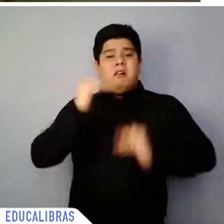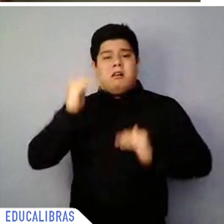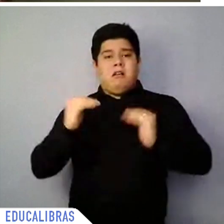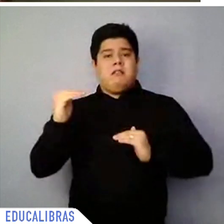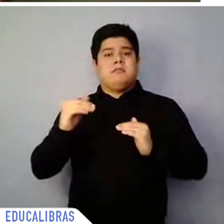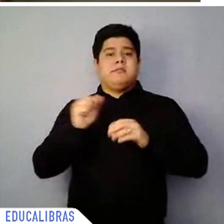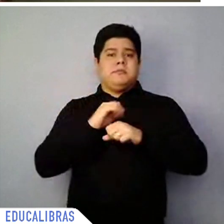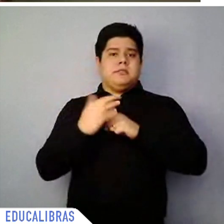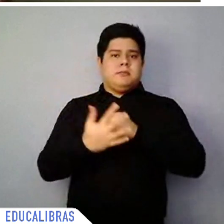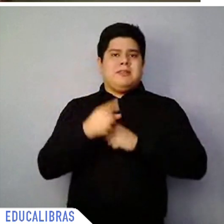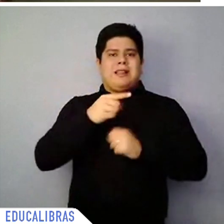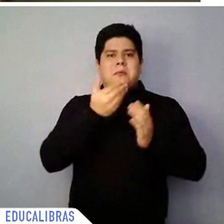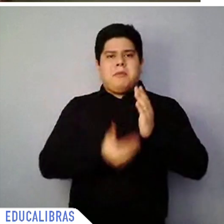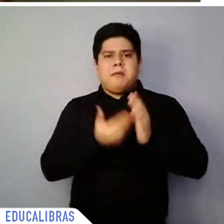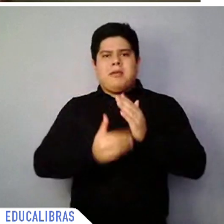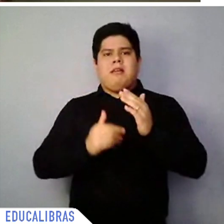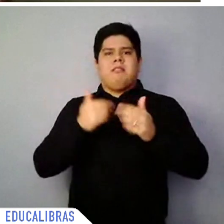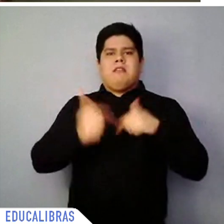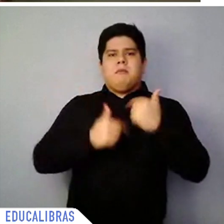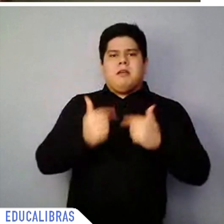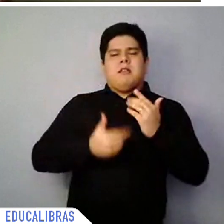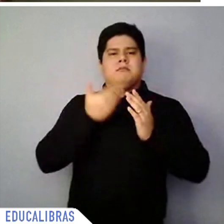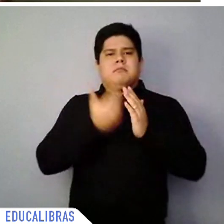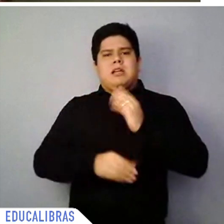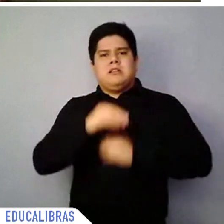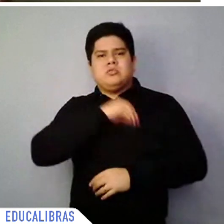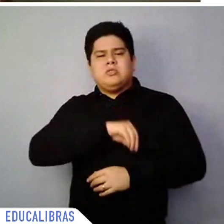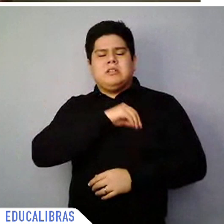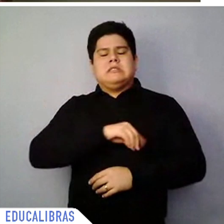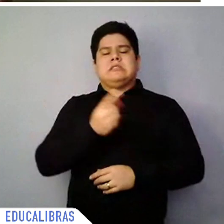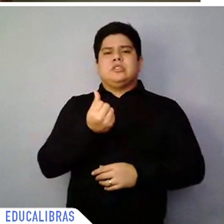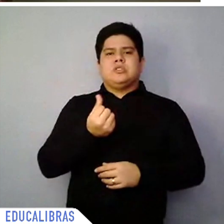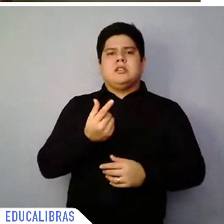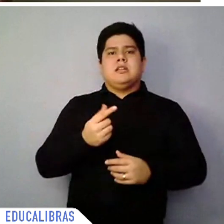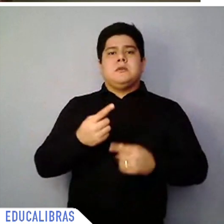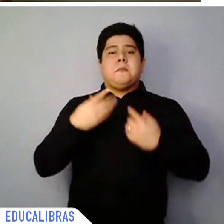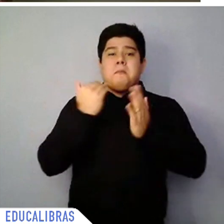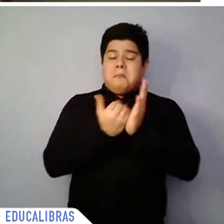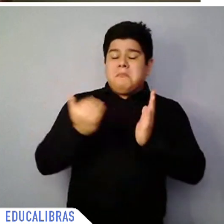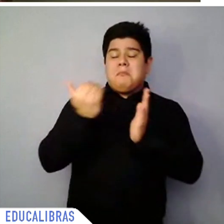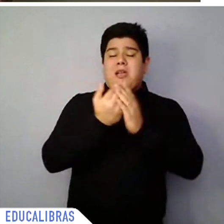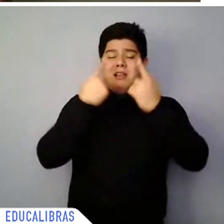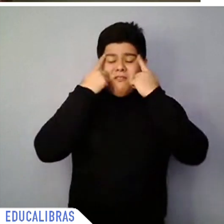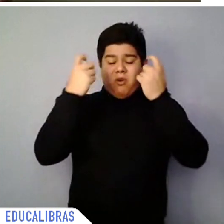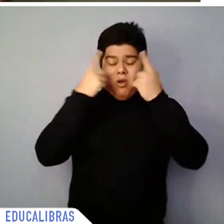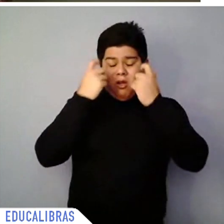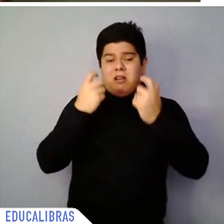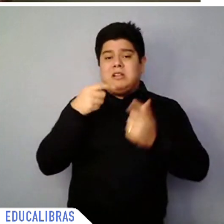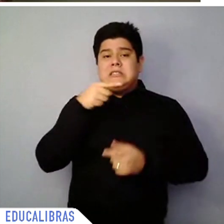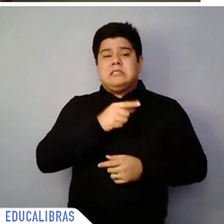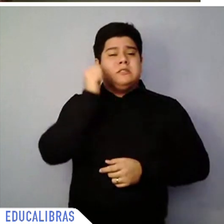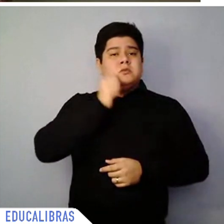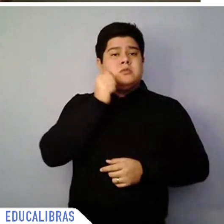else. They are the one who has lost income. They are suffering domestic